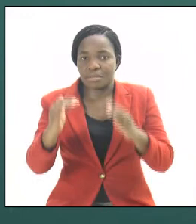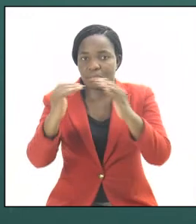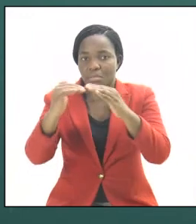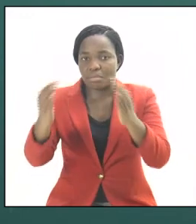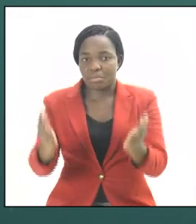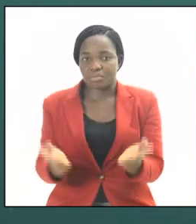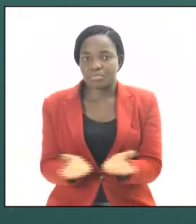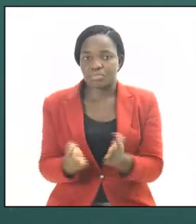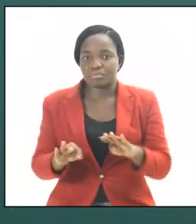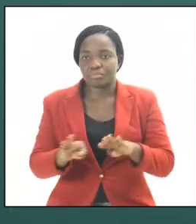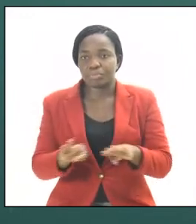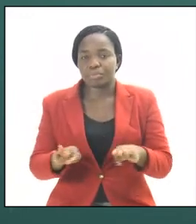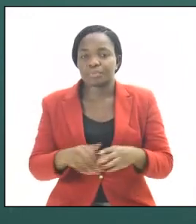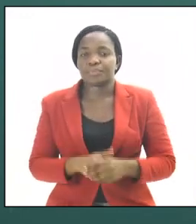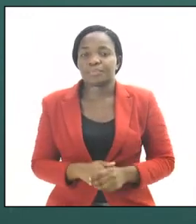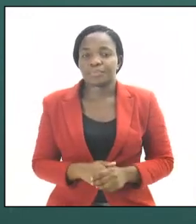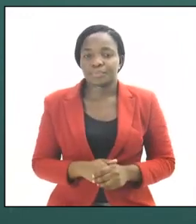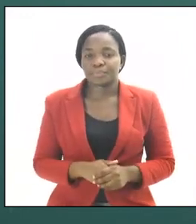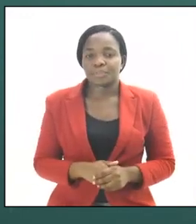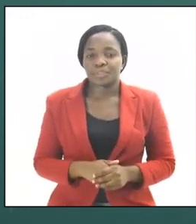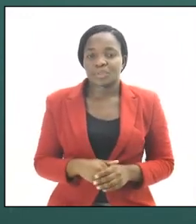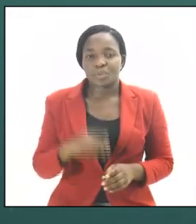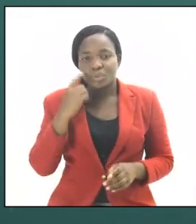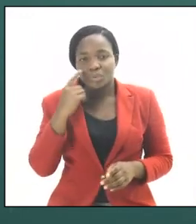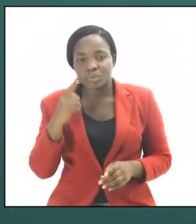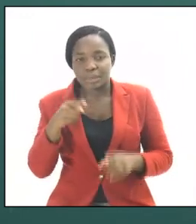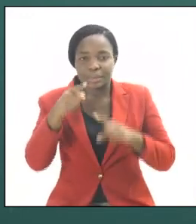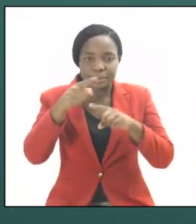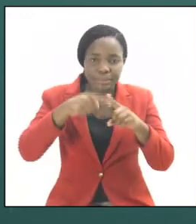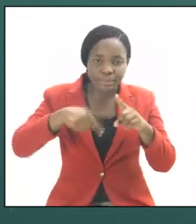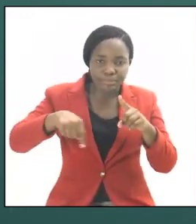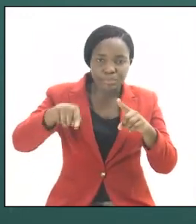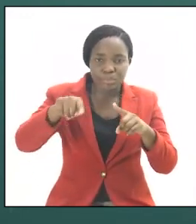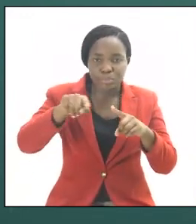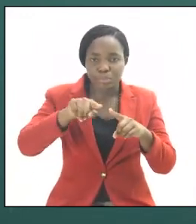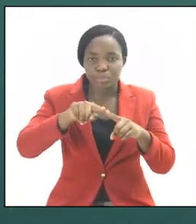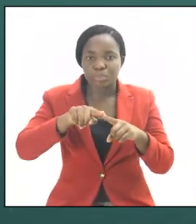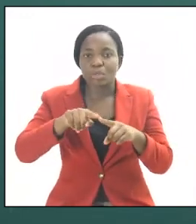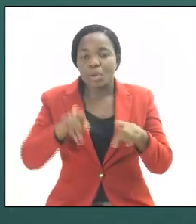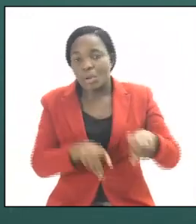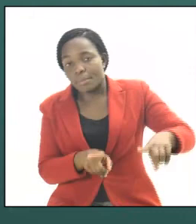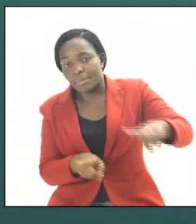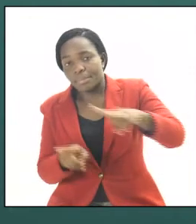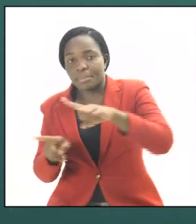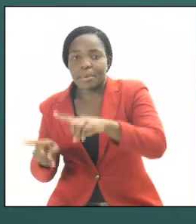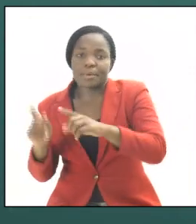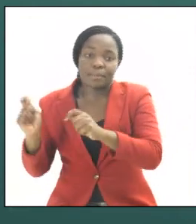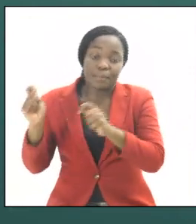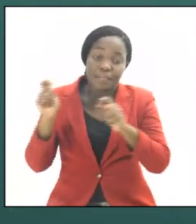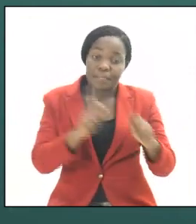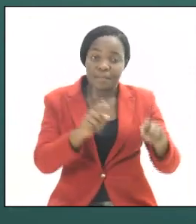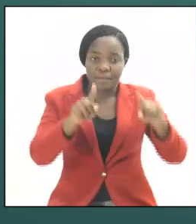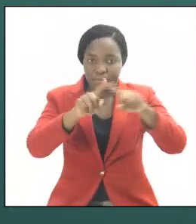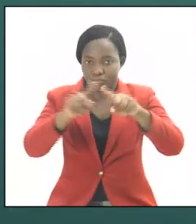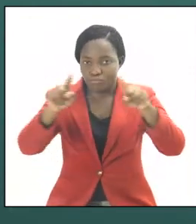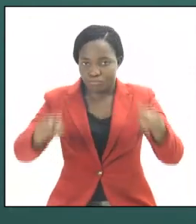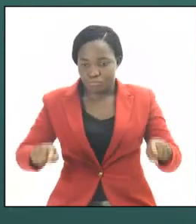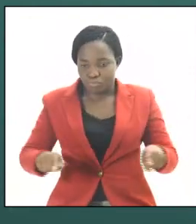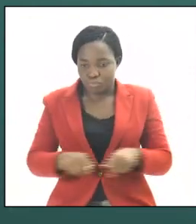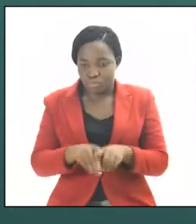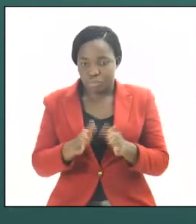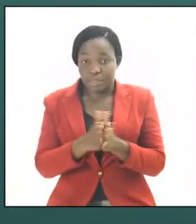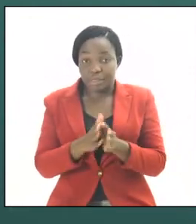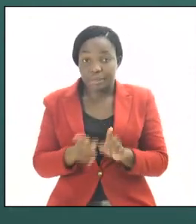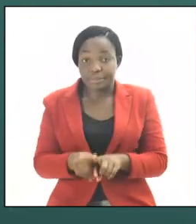at circles and at quadrilaterals like the rectangle, the parallelogram, kite, and the trapezium. That